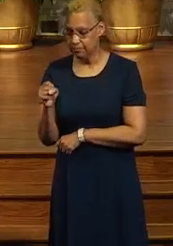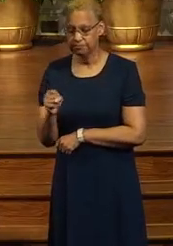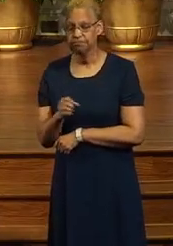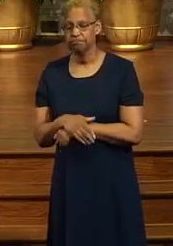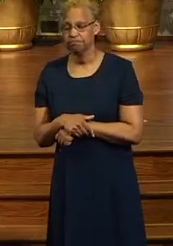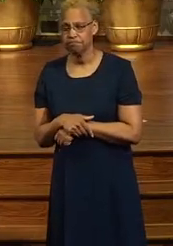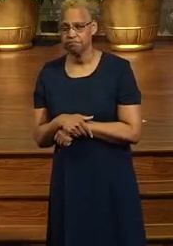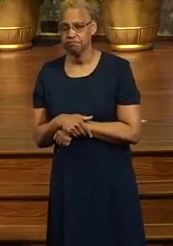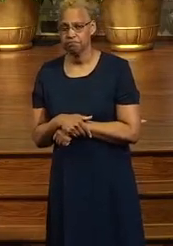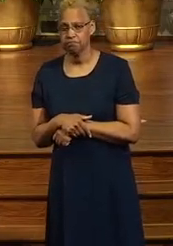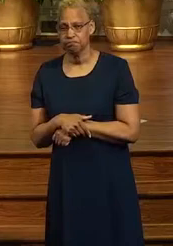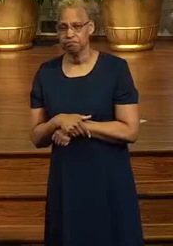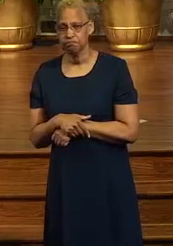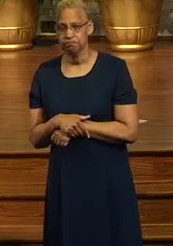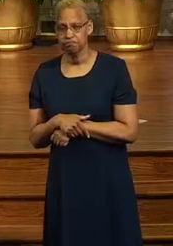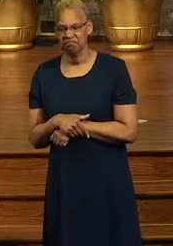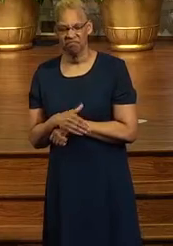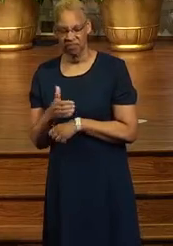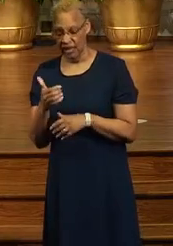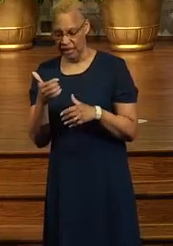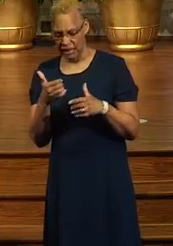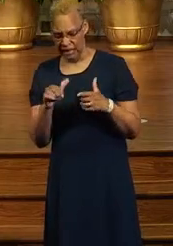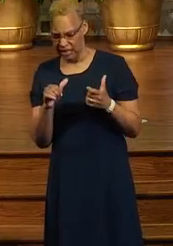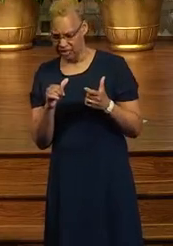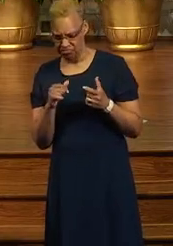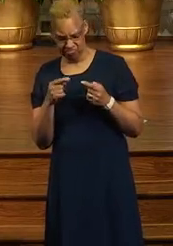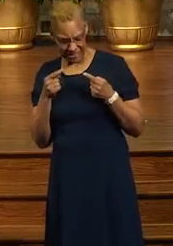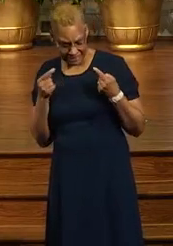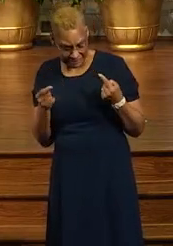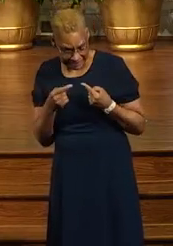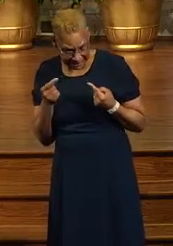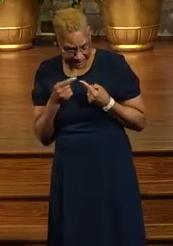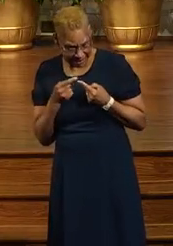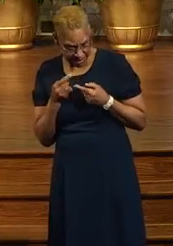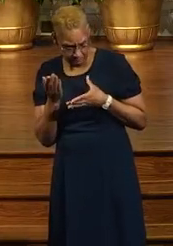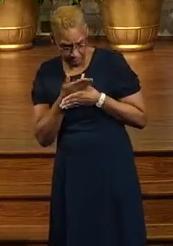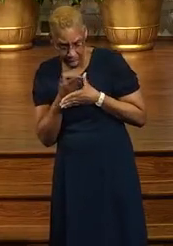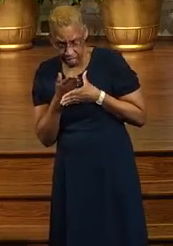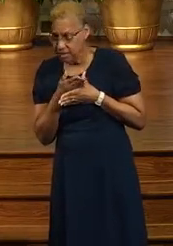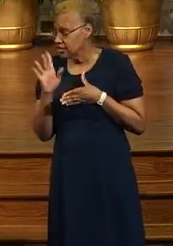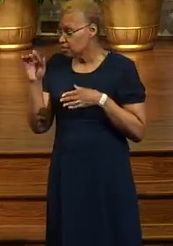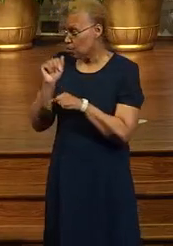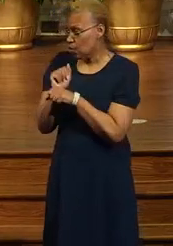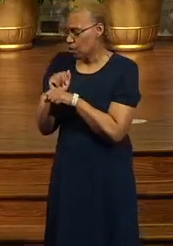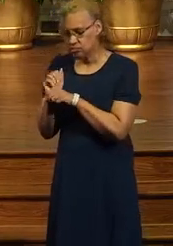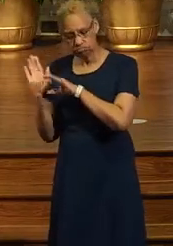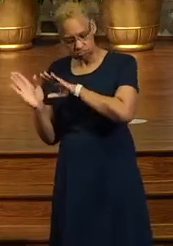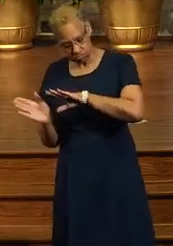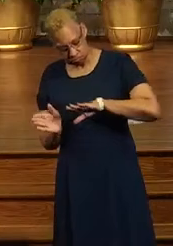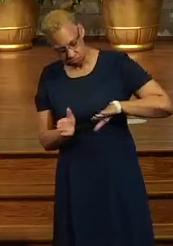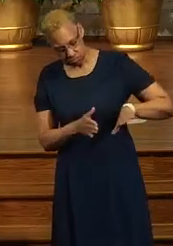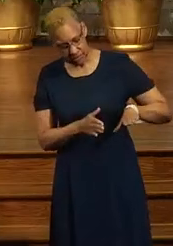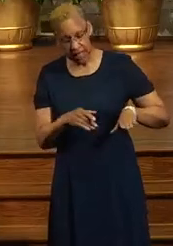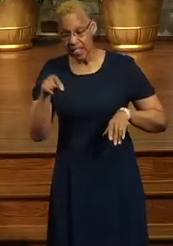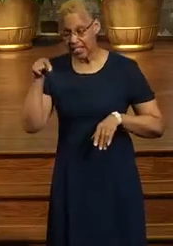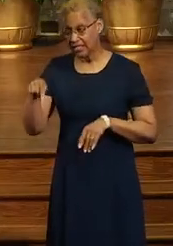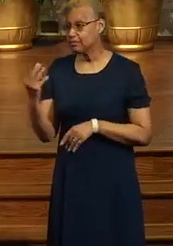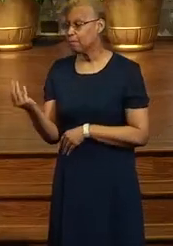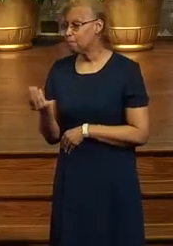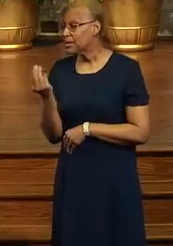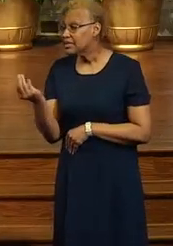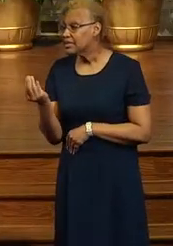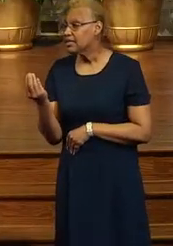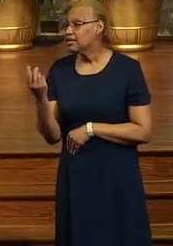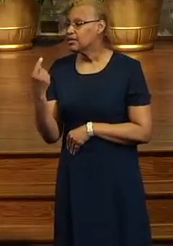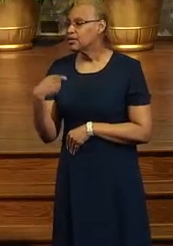that may have hampered and hindered his working in our lives. Let this Monday be a day as we